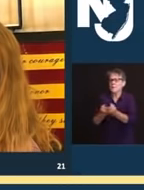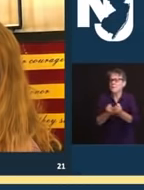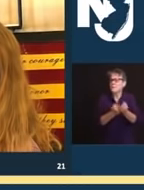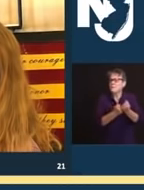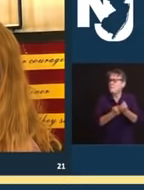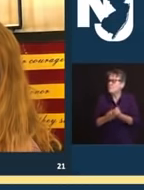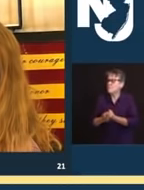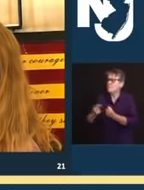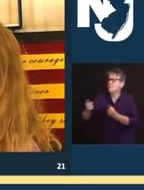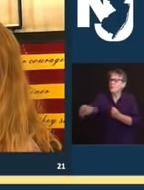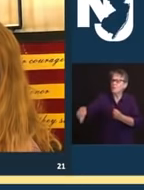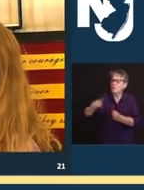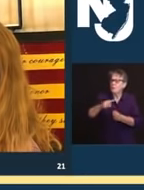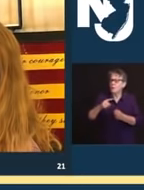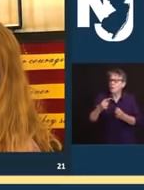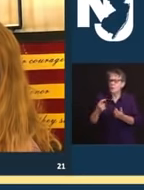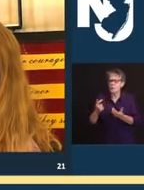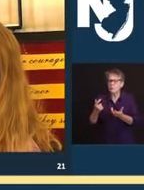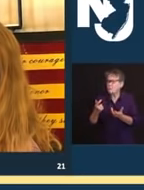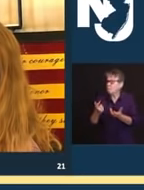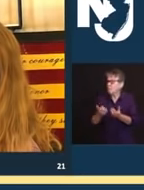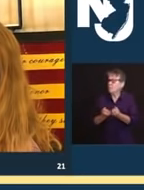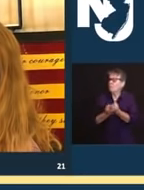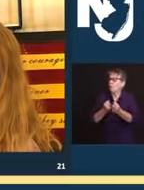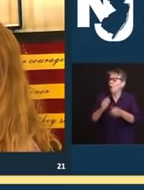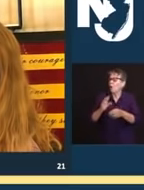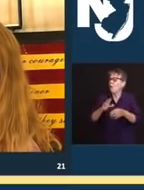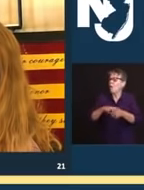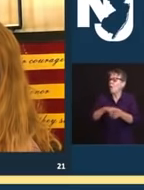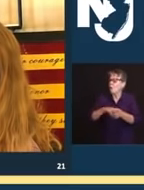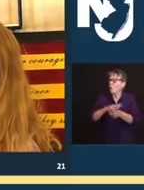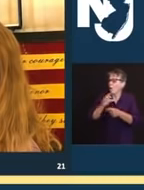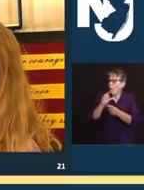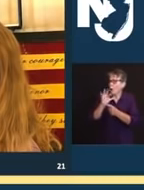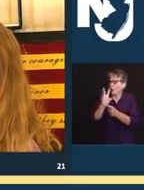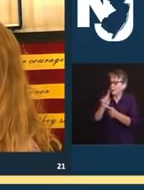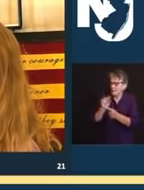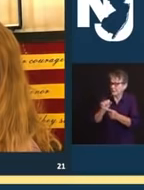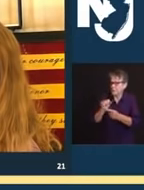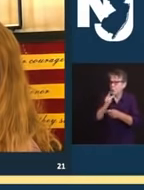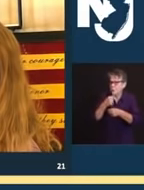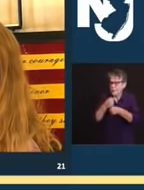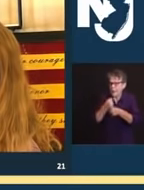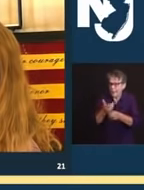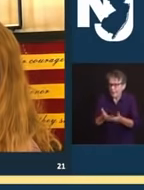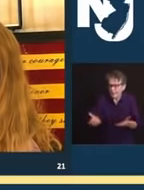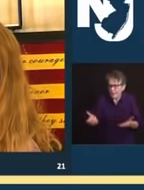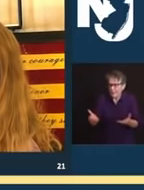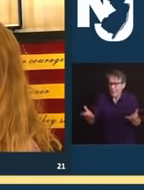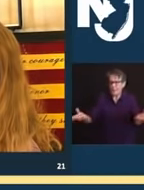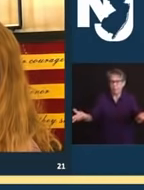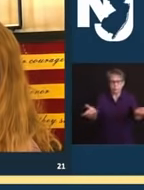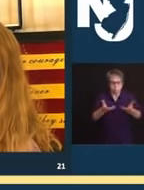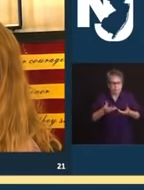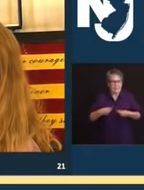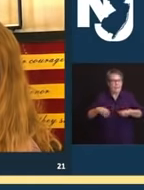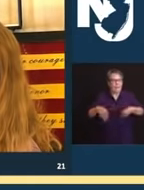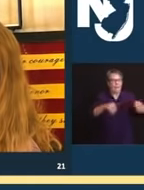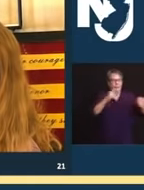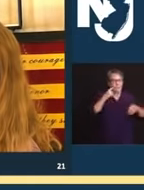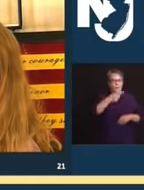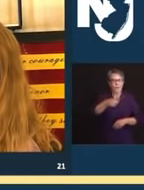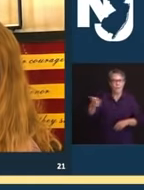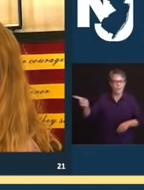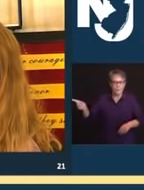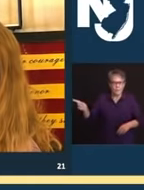a strong promoter of the local arts scene. In addition to a direct grant from the EDA to help cover expenses, Perennial Home